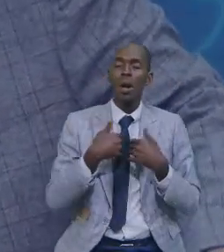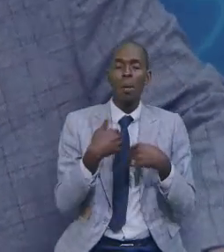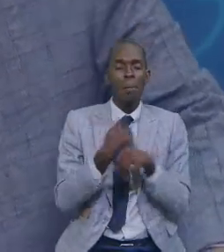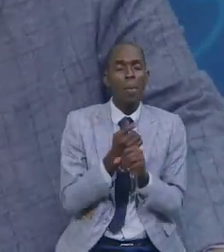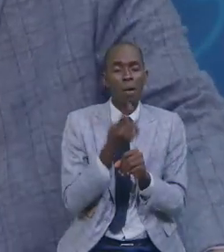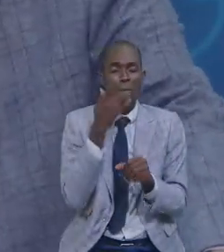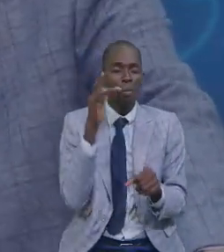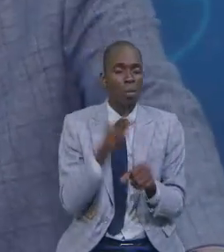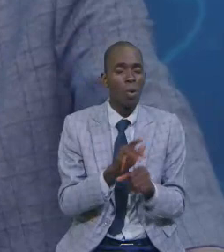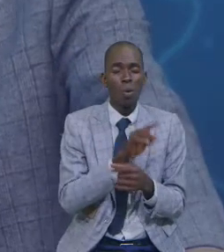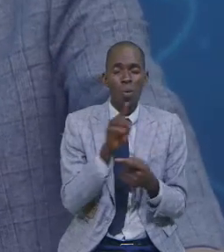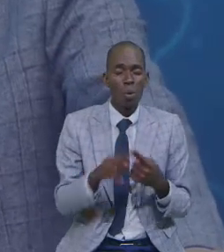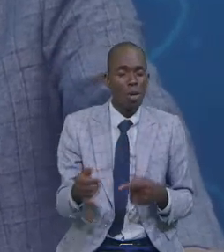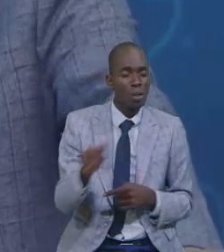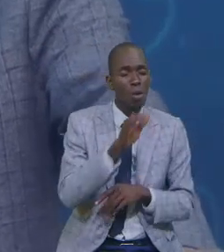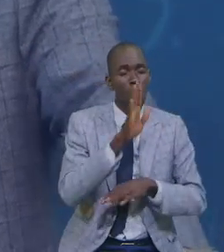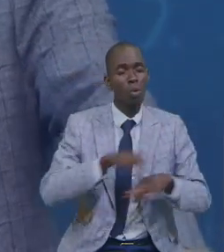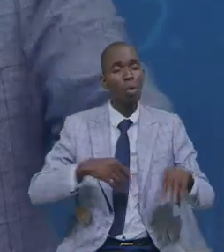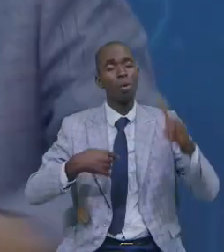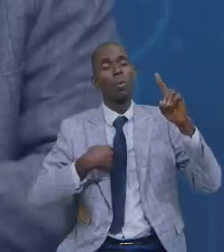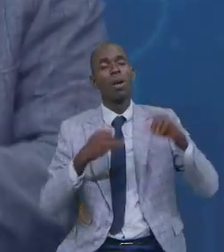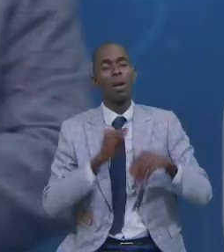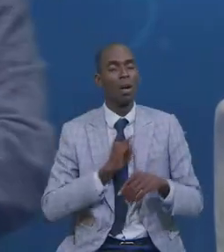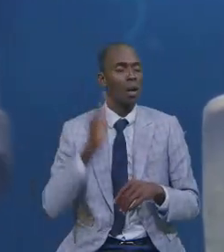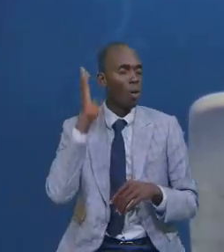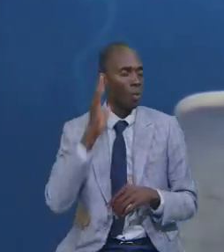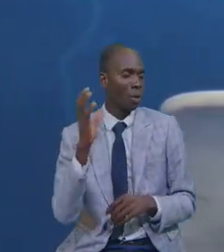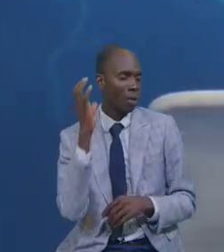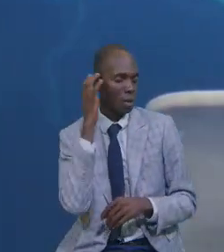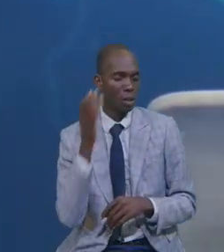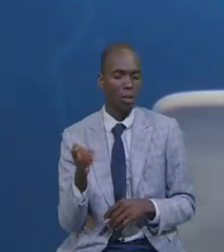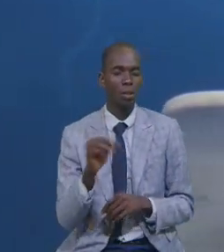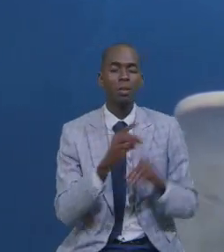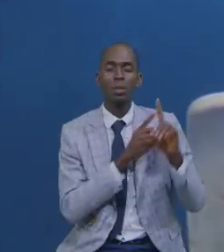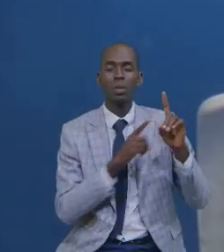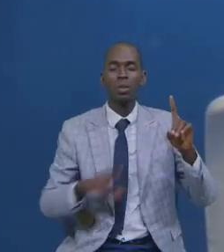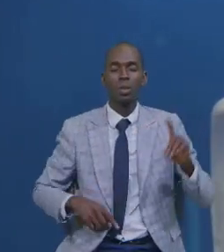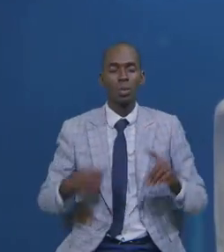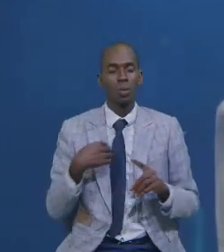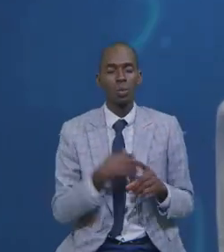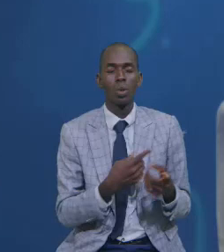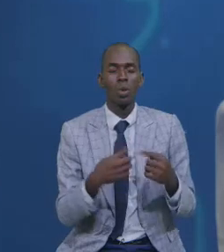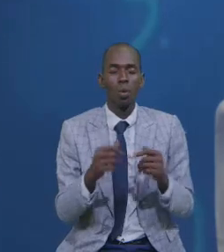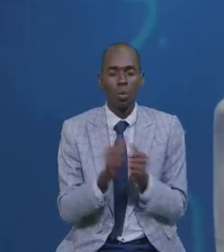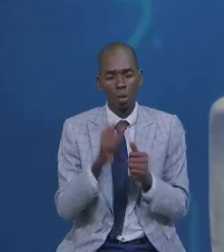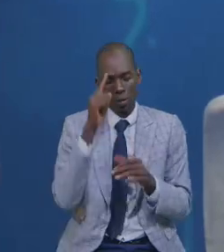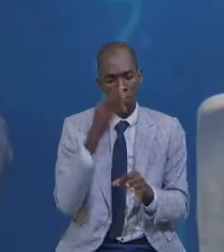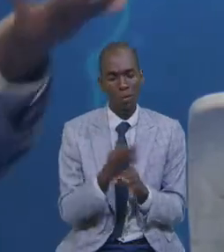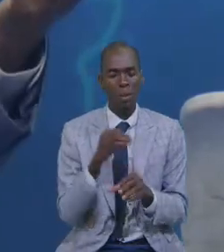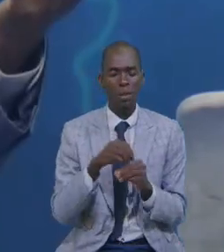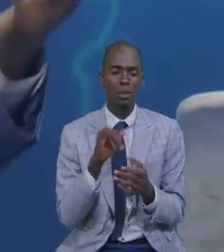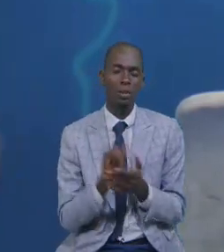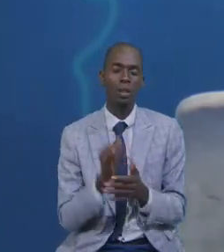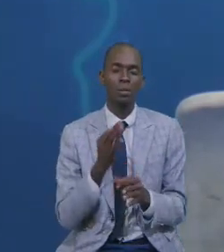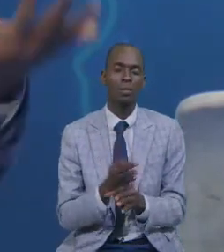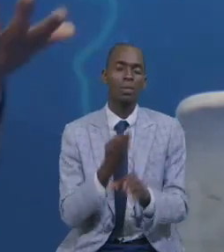me, I will hear them. Lord, we come with faith in that faithfulness.